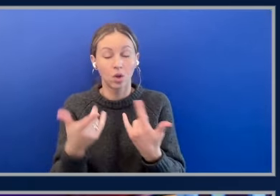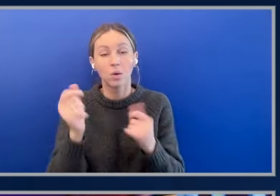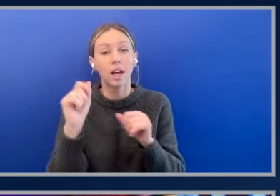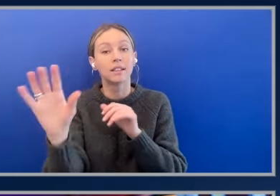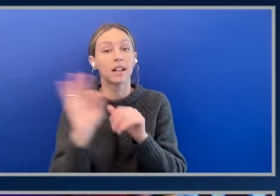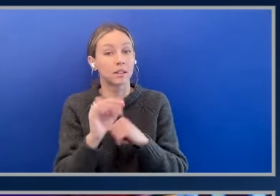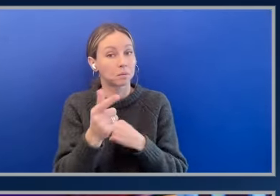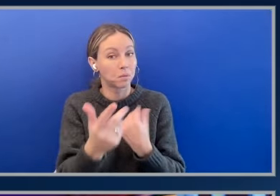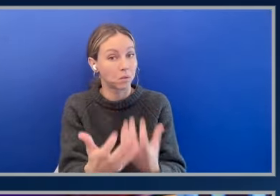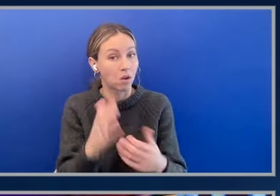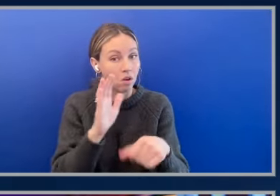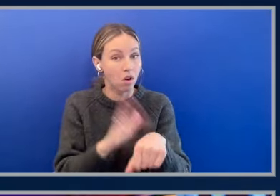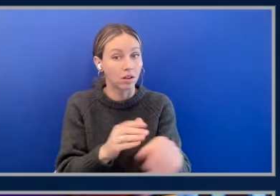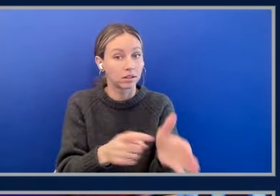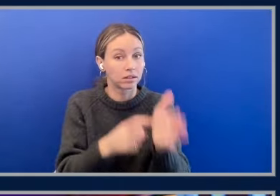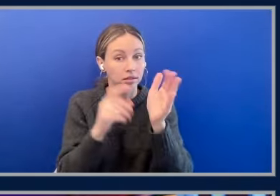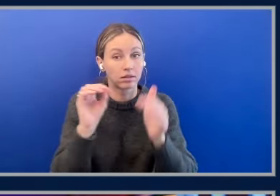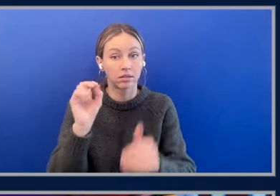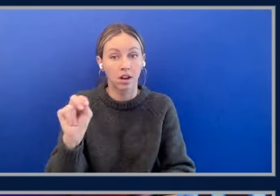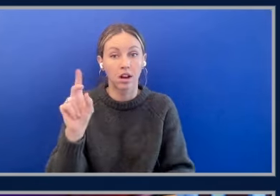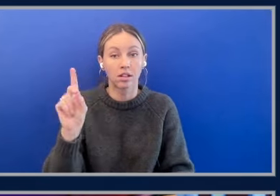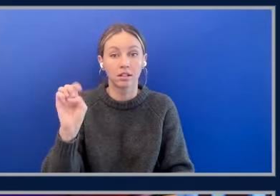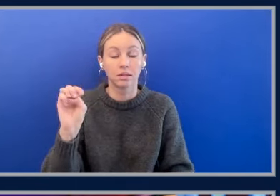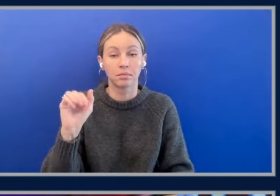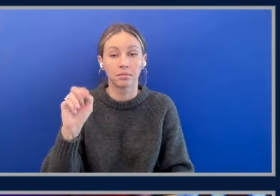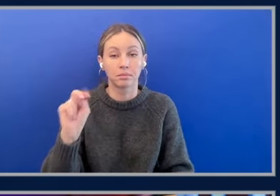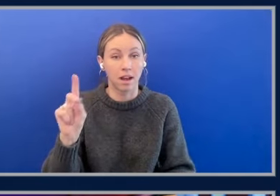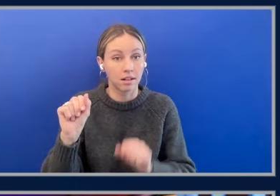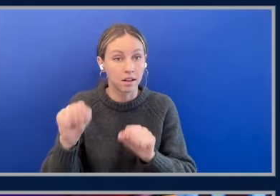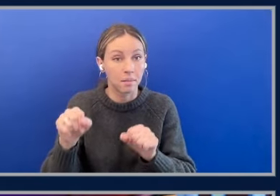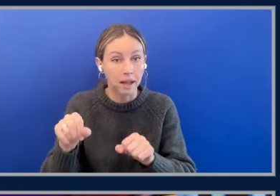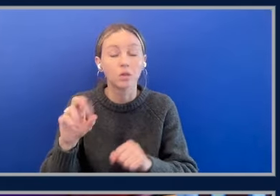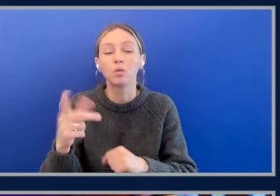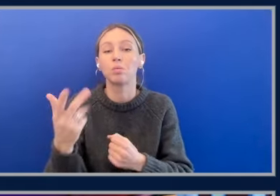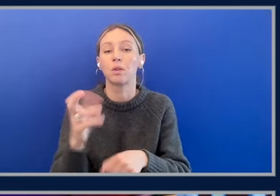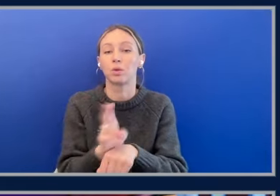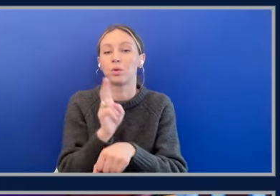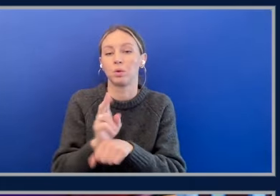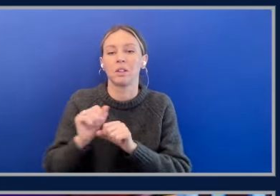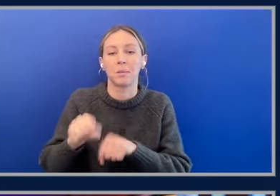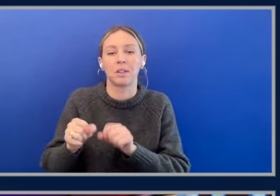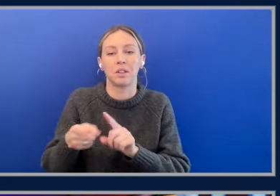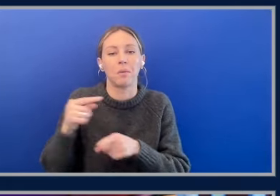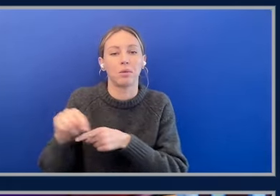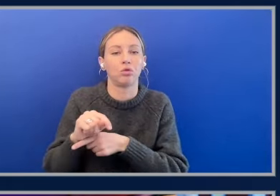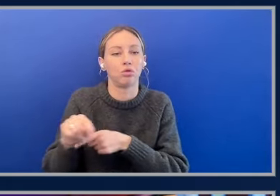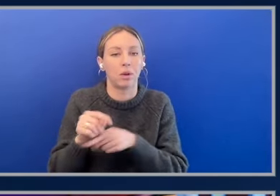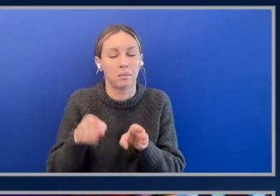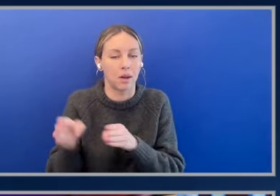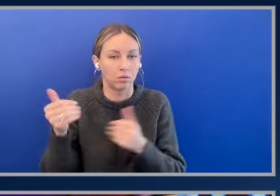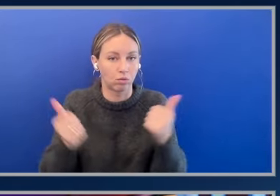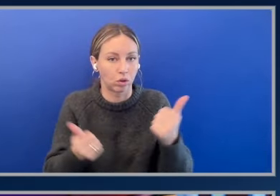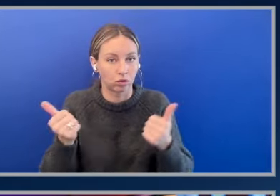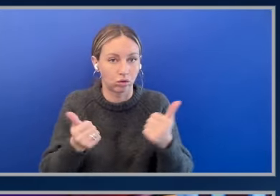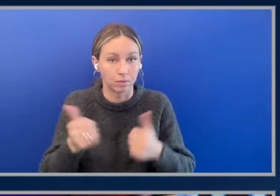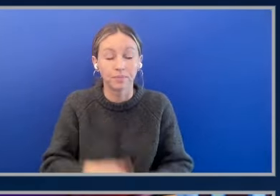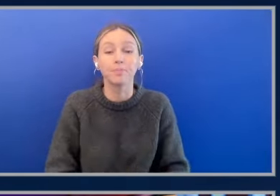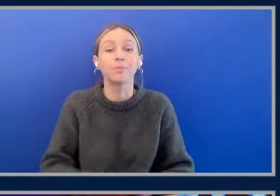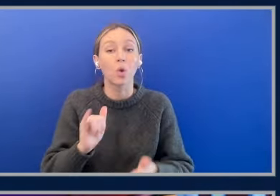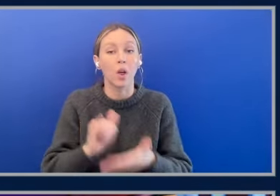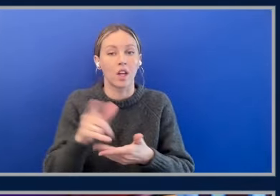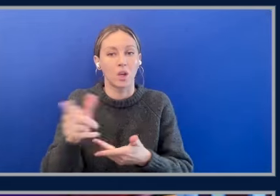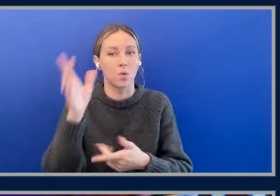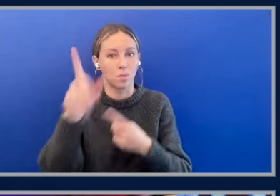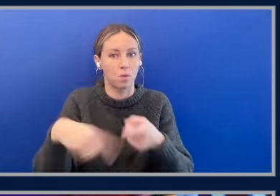the on-demand capacity or you want to use the capacity from the training plan. So you associate the training plan at the time you create